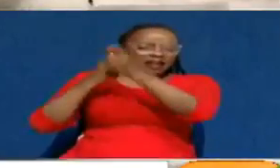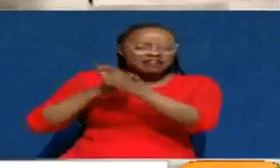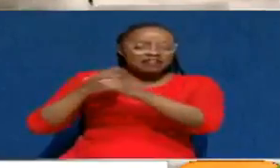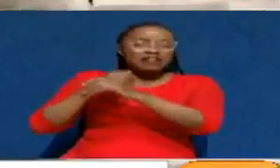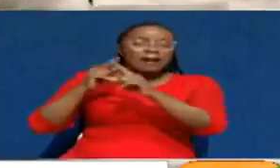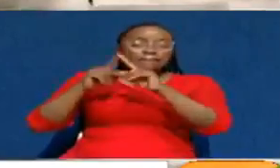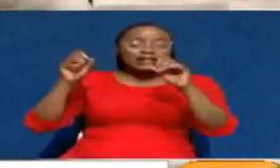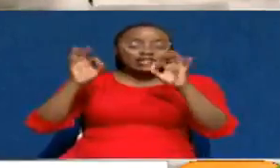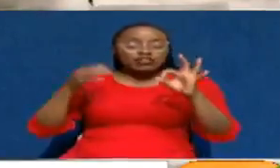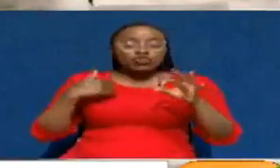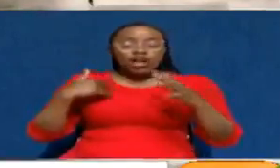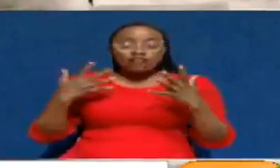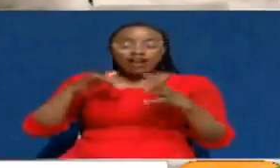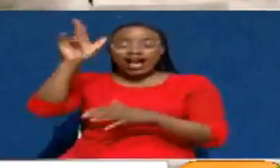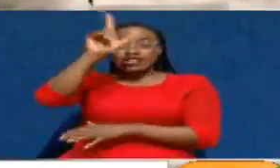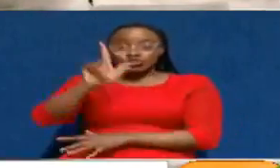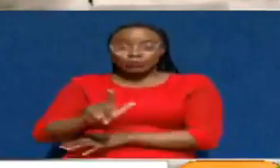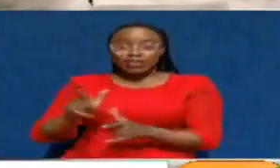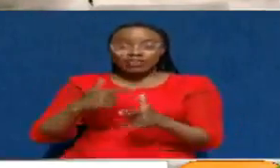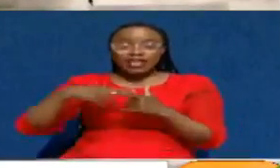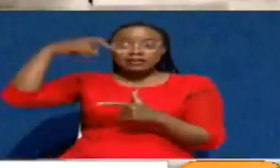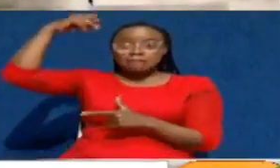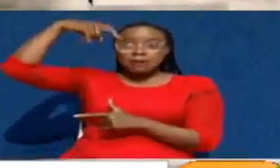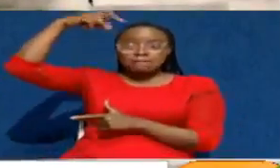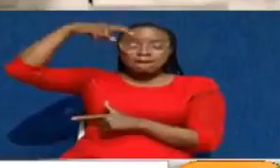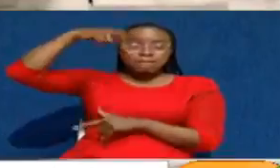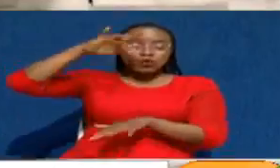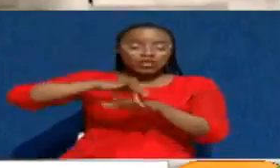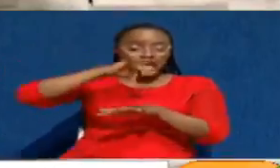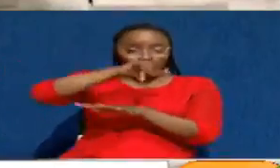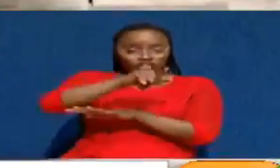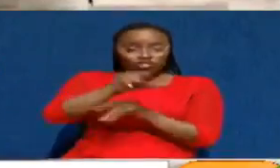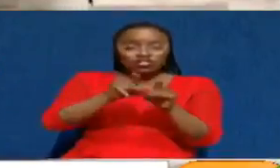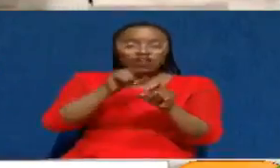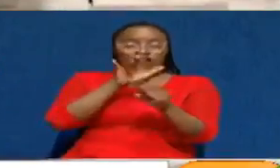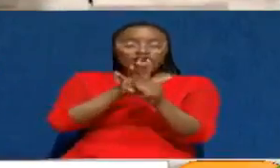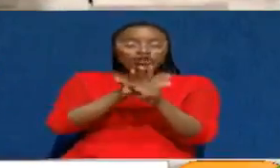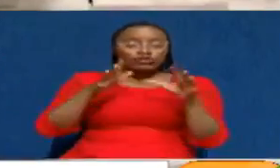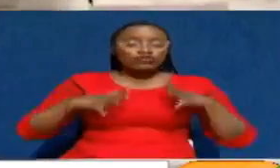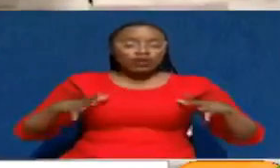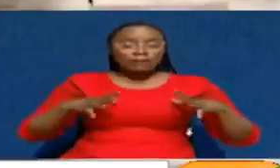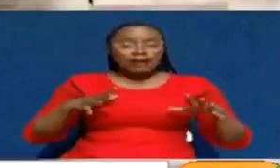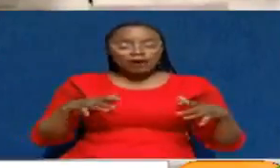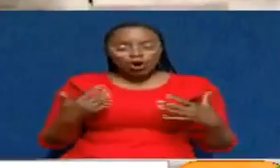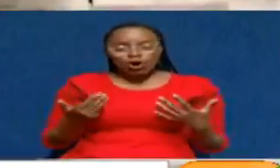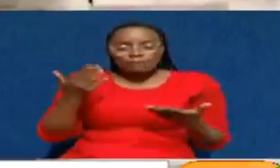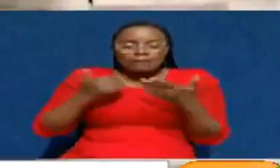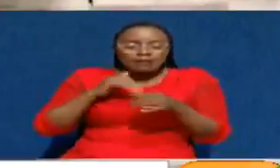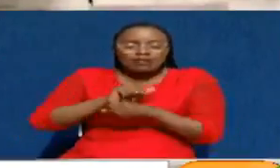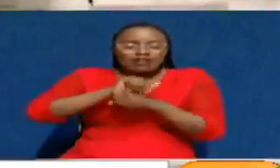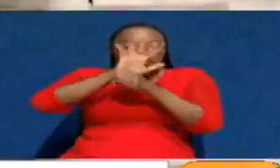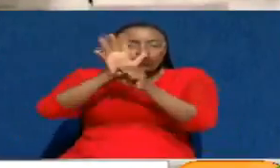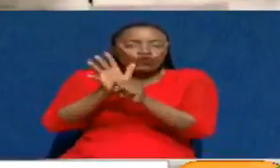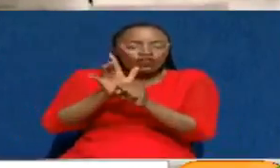but if you're in a large storm, then some droplets will still get to you. When we have very many cases or in a storm of COVID, so to